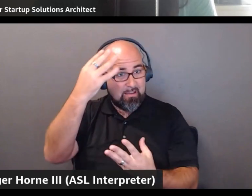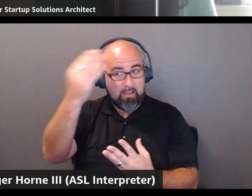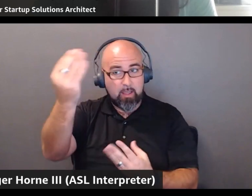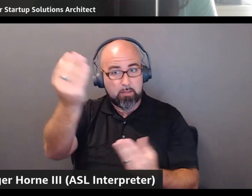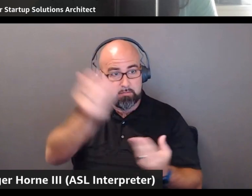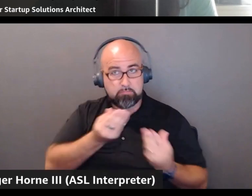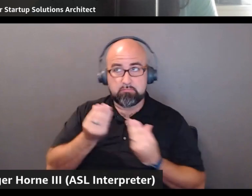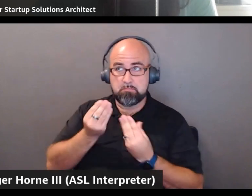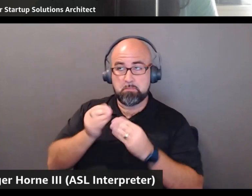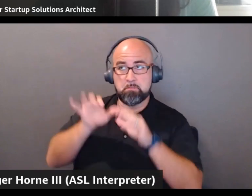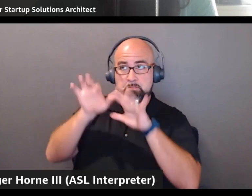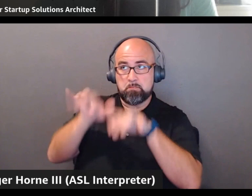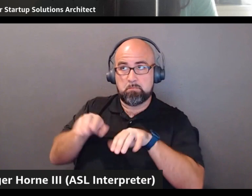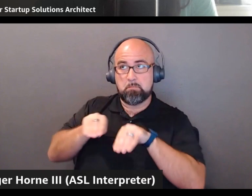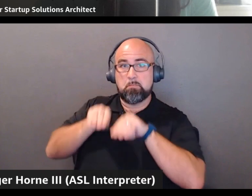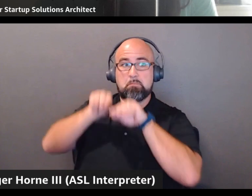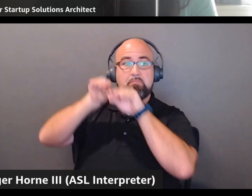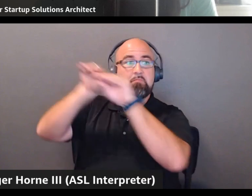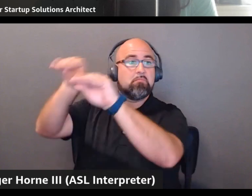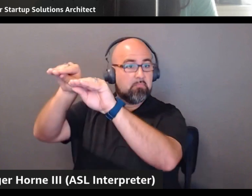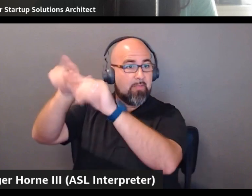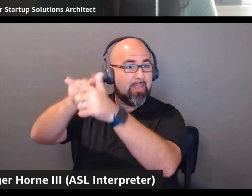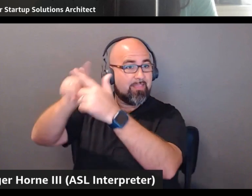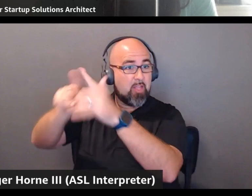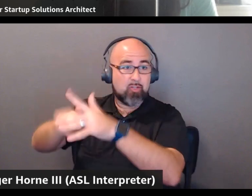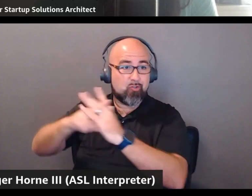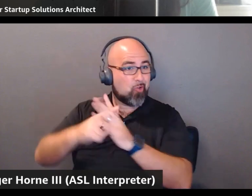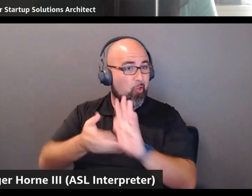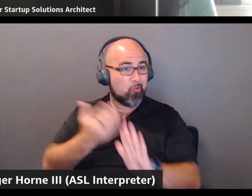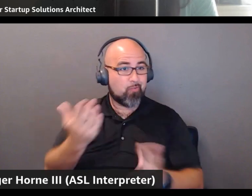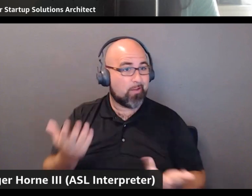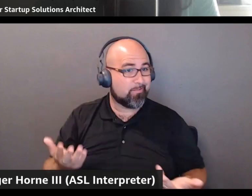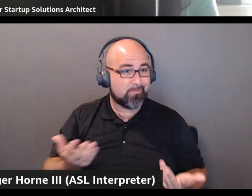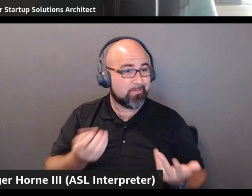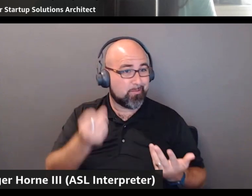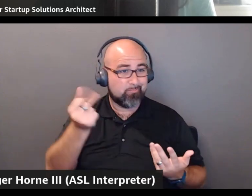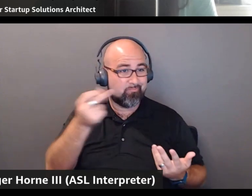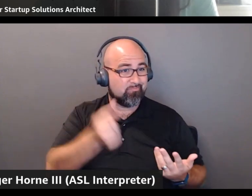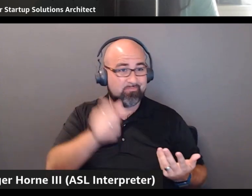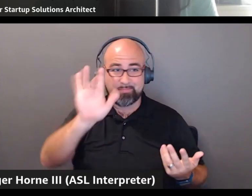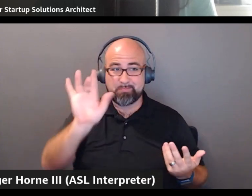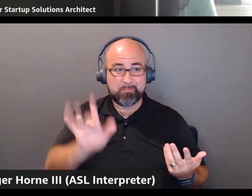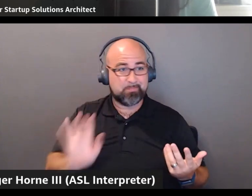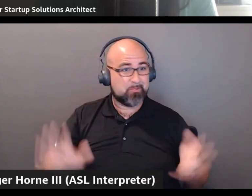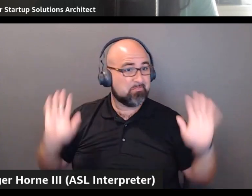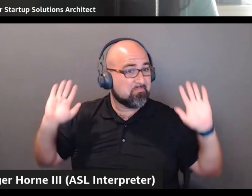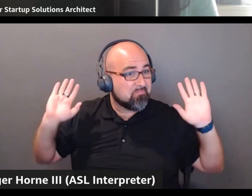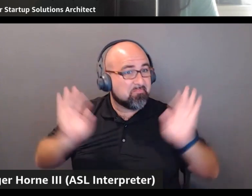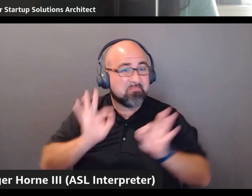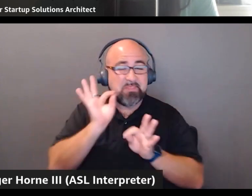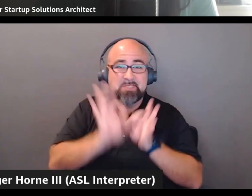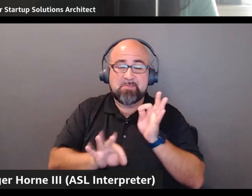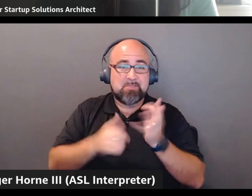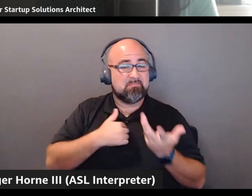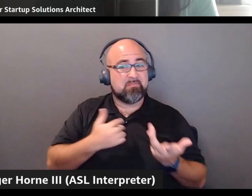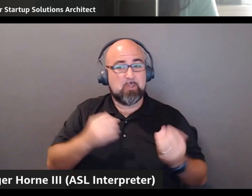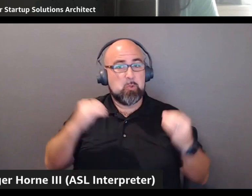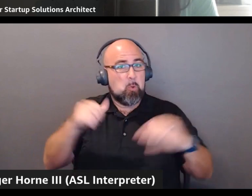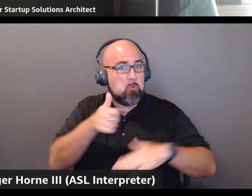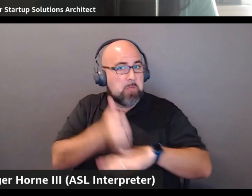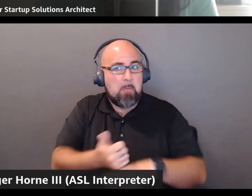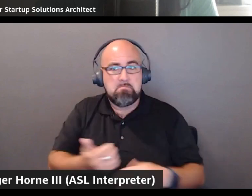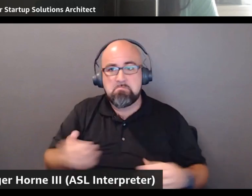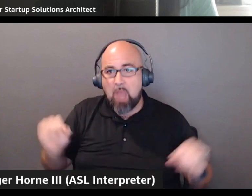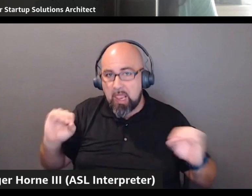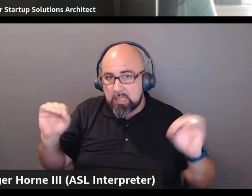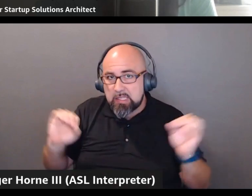data in, and then be able to start their run just within a few clicks or a single API call. And there's no setup or anything